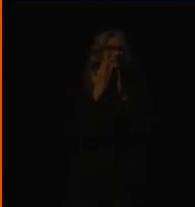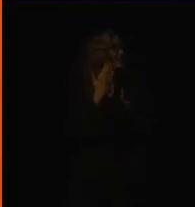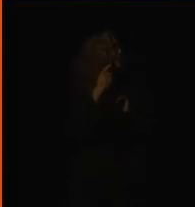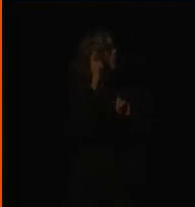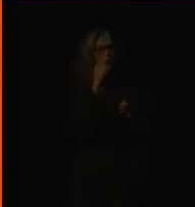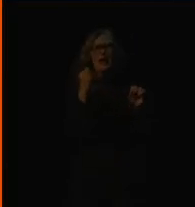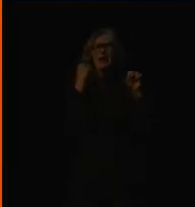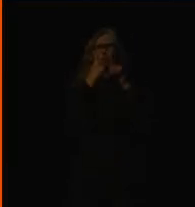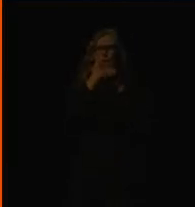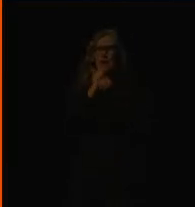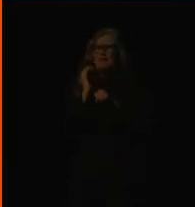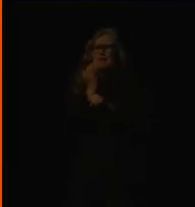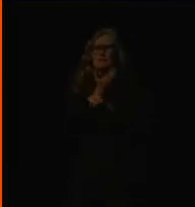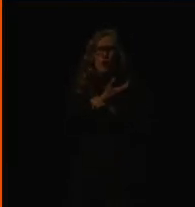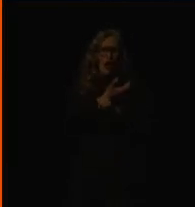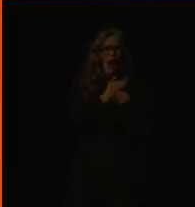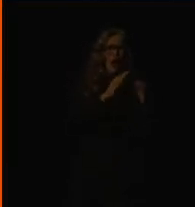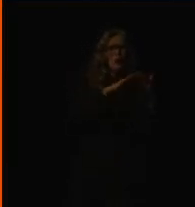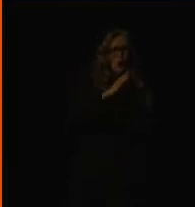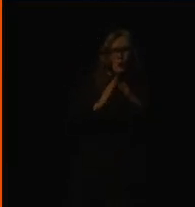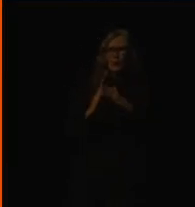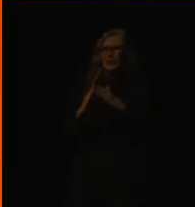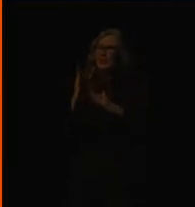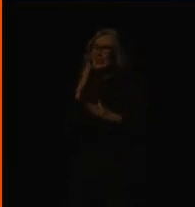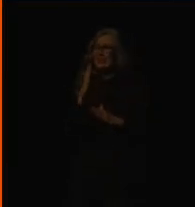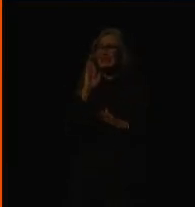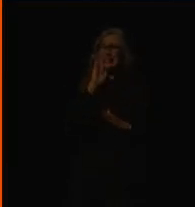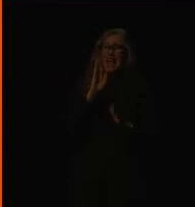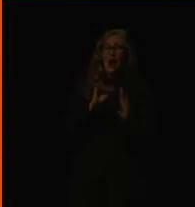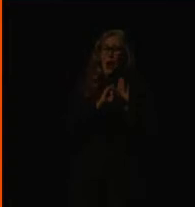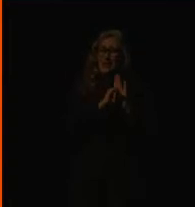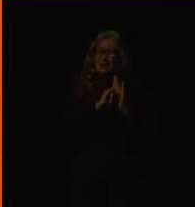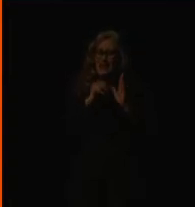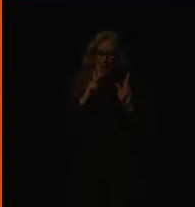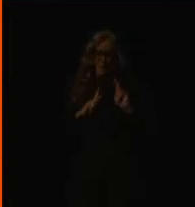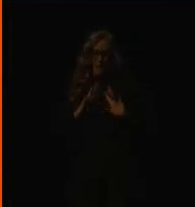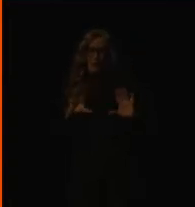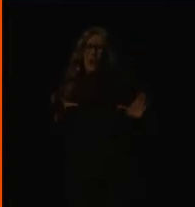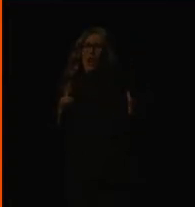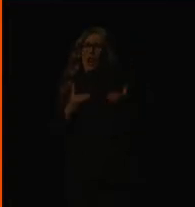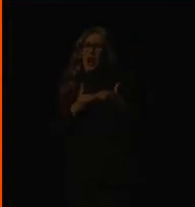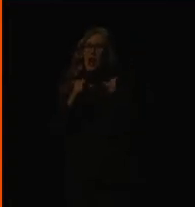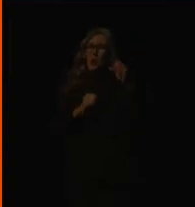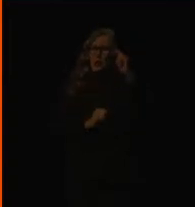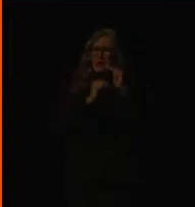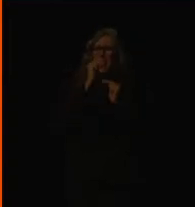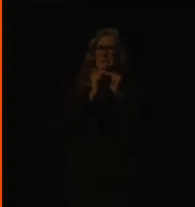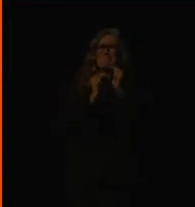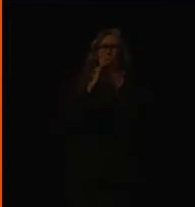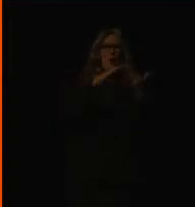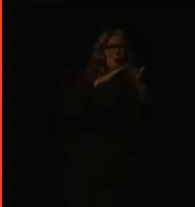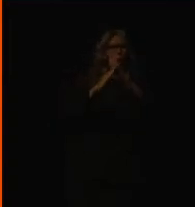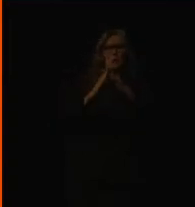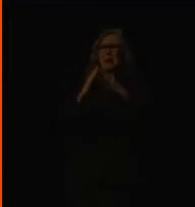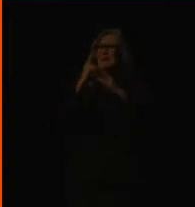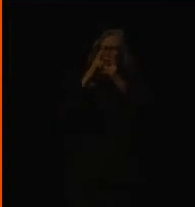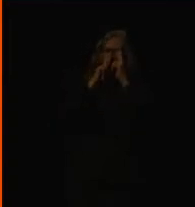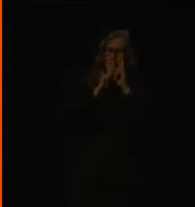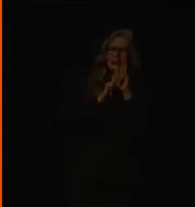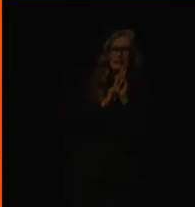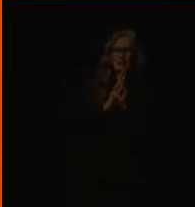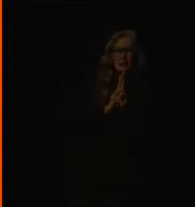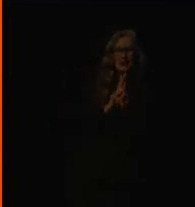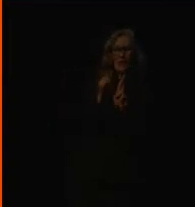our communities. It's about our identity as a people and our ability to build a community of respect.